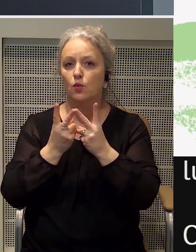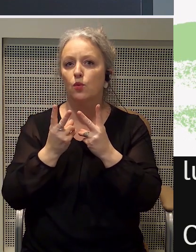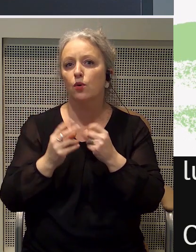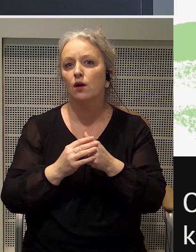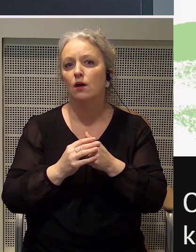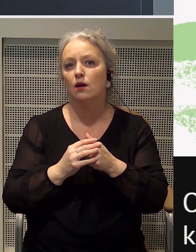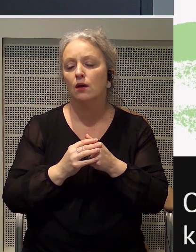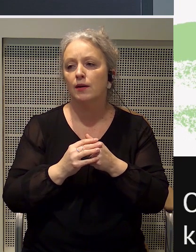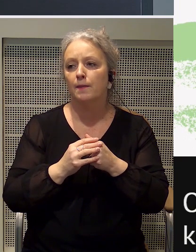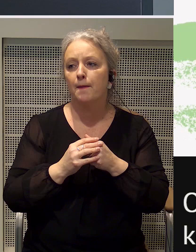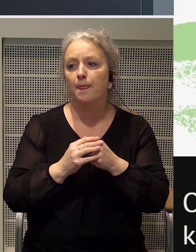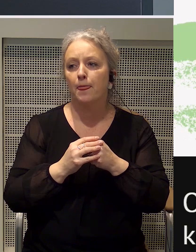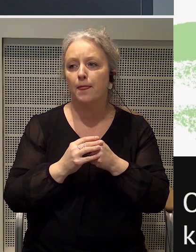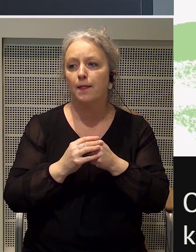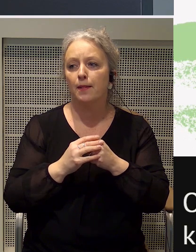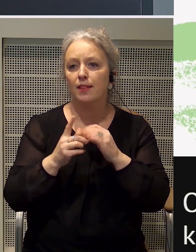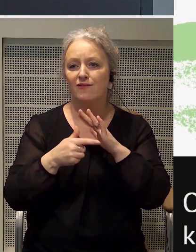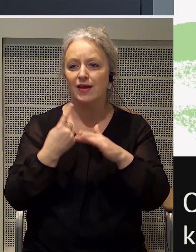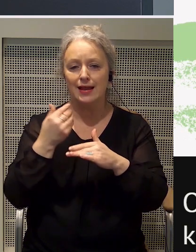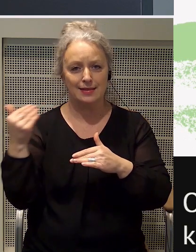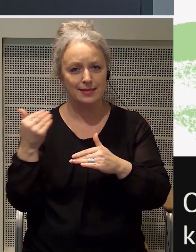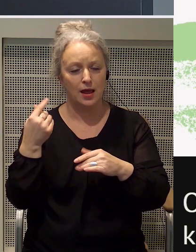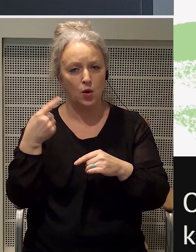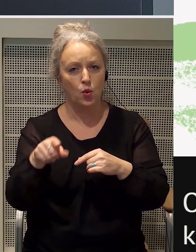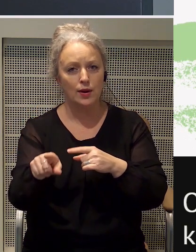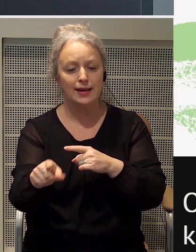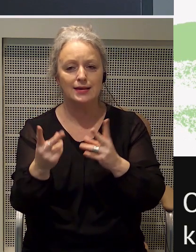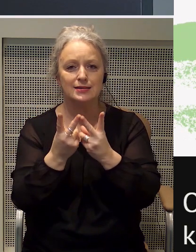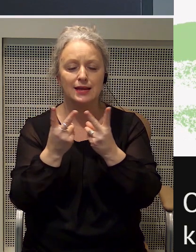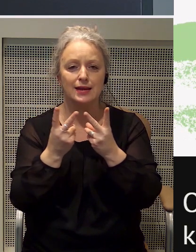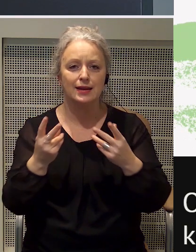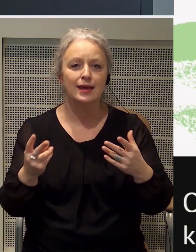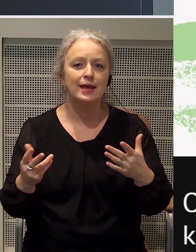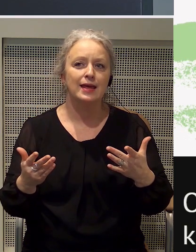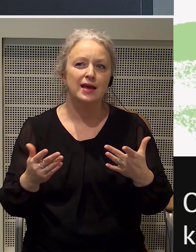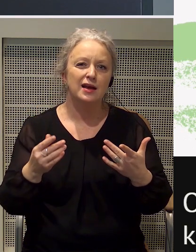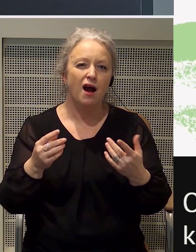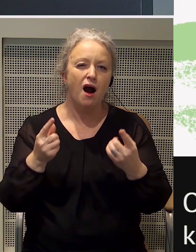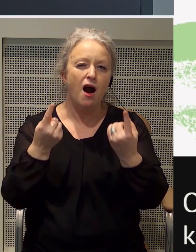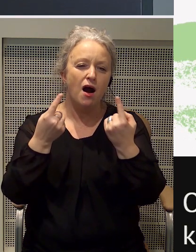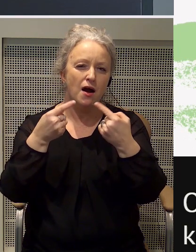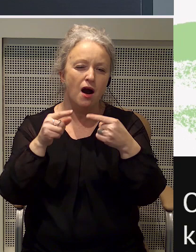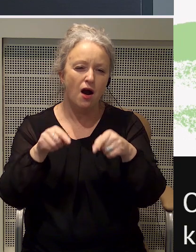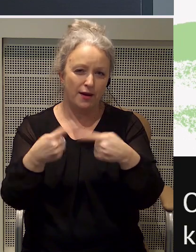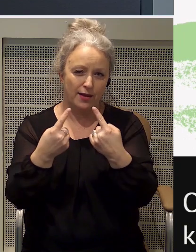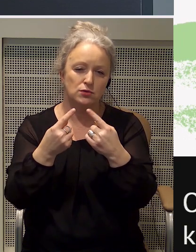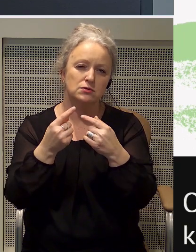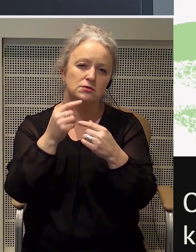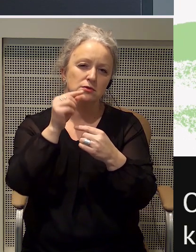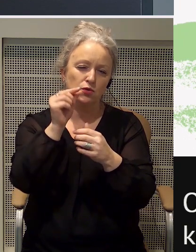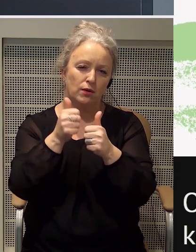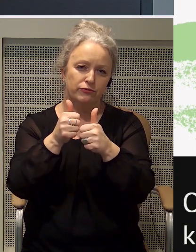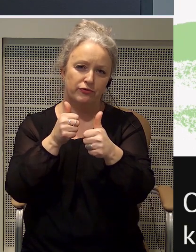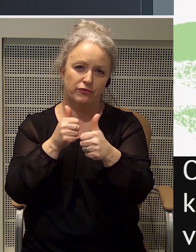So we have coarse facial features here. We have a high forehead and slightly